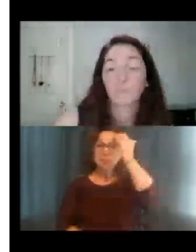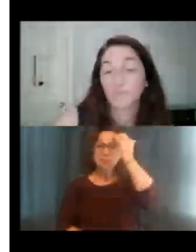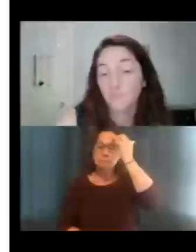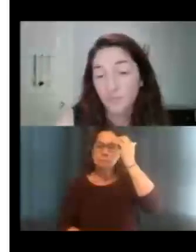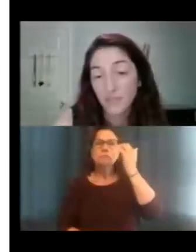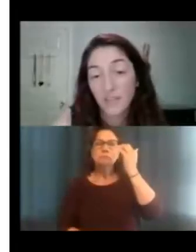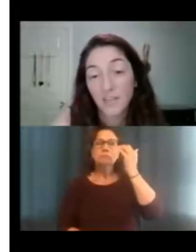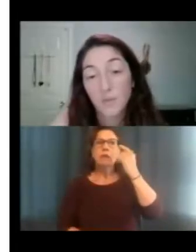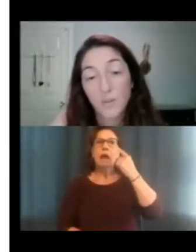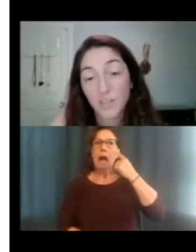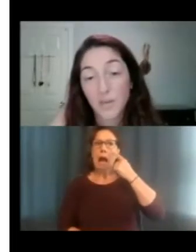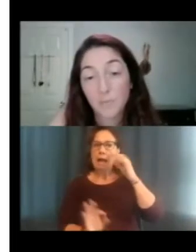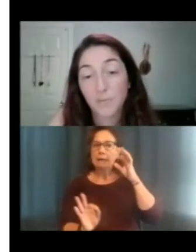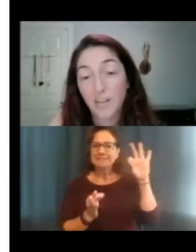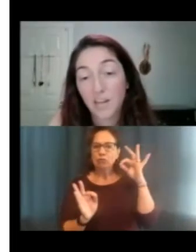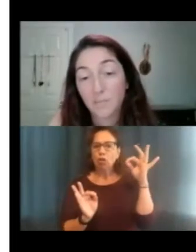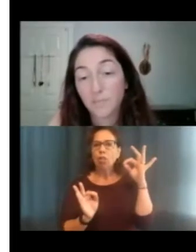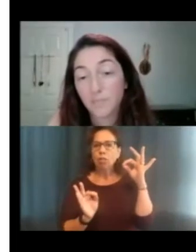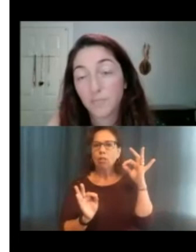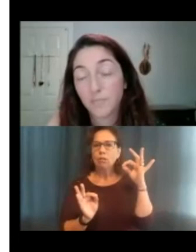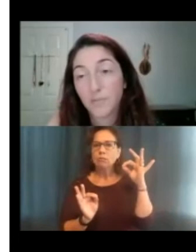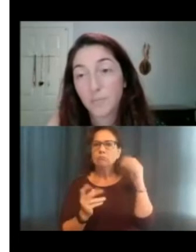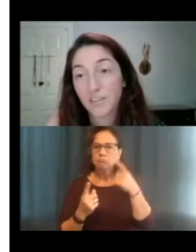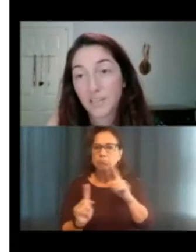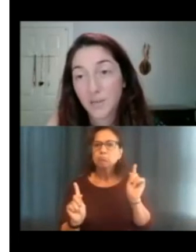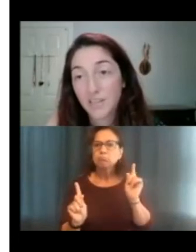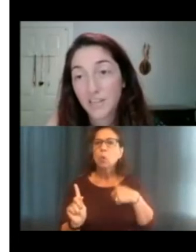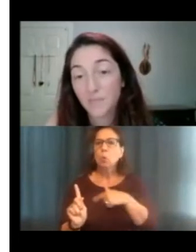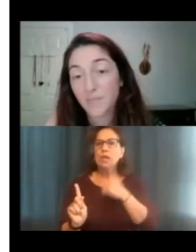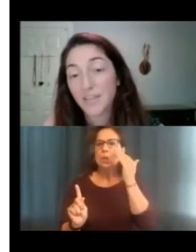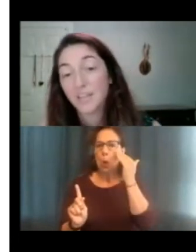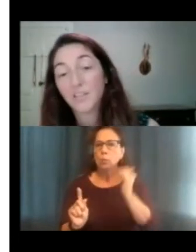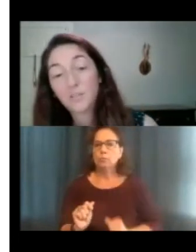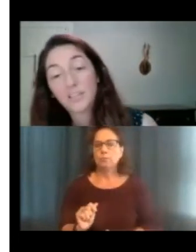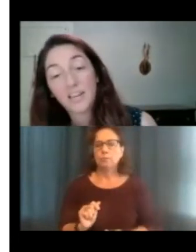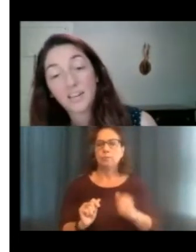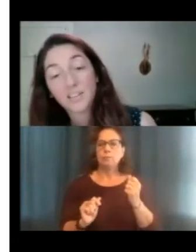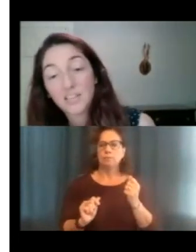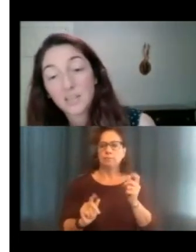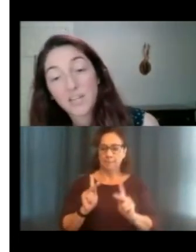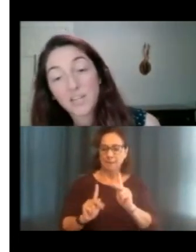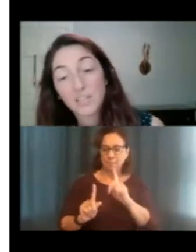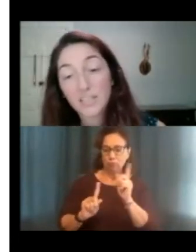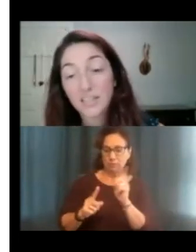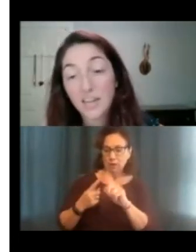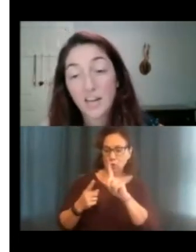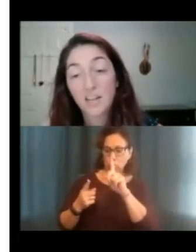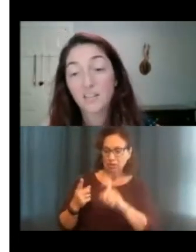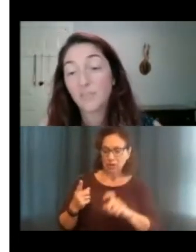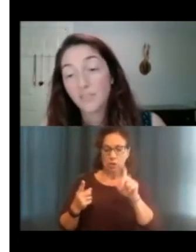lucid. And we also had people respond to this questionnaire, the lucid scale that just